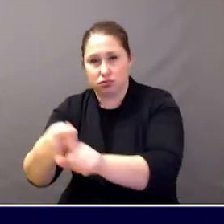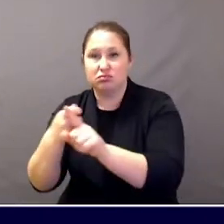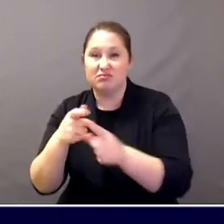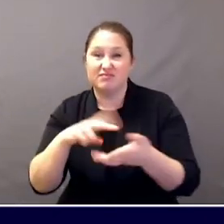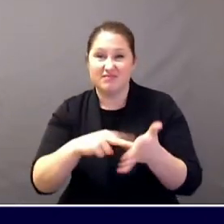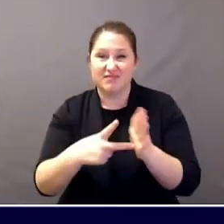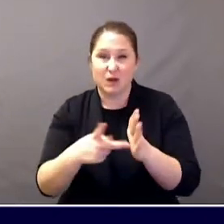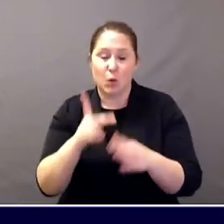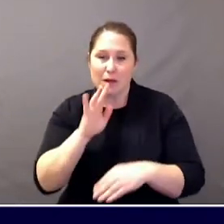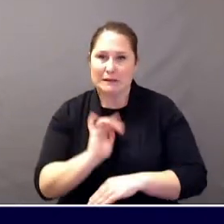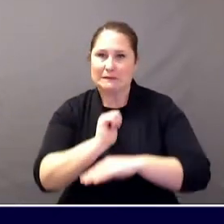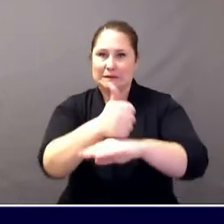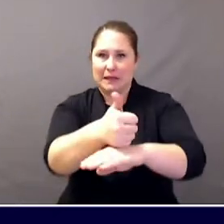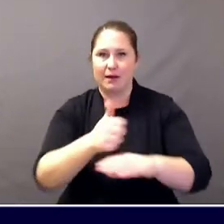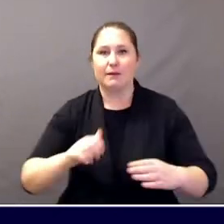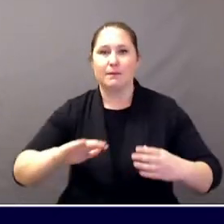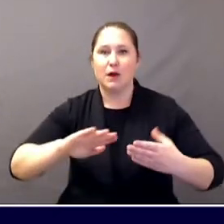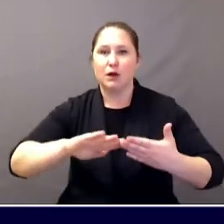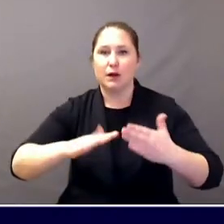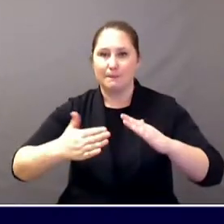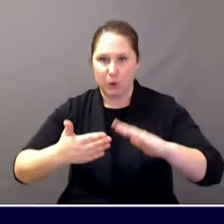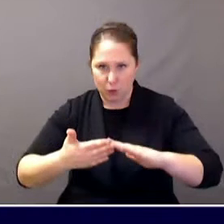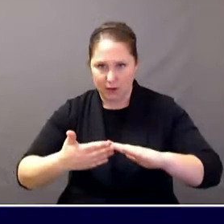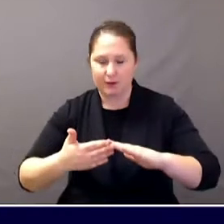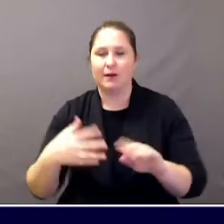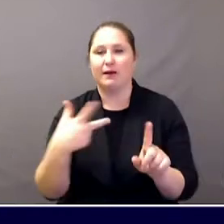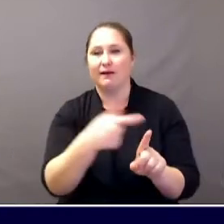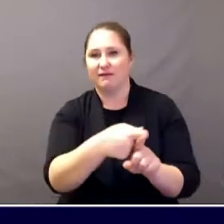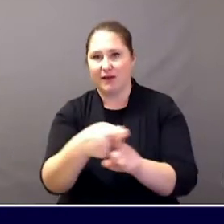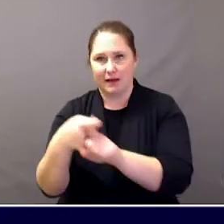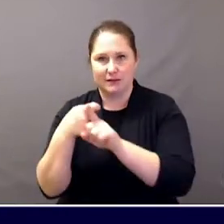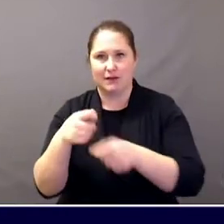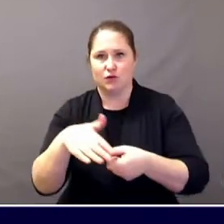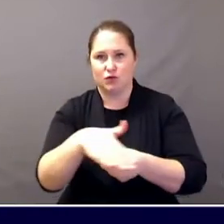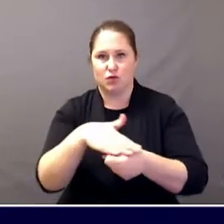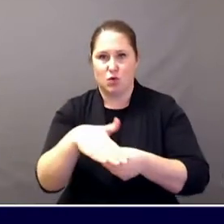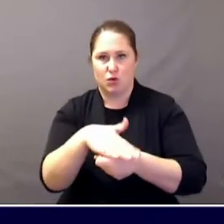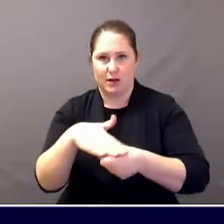up, large scale, high throughput, open, so that as we